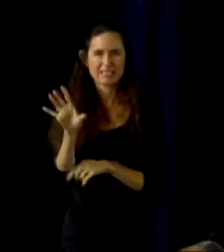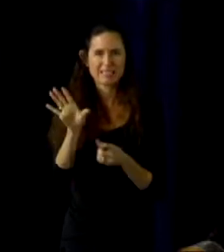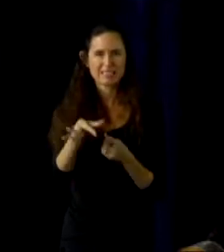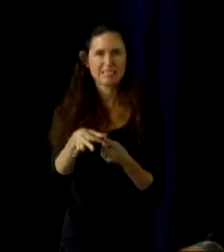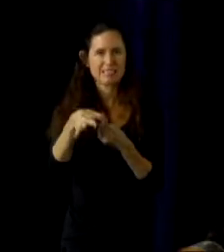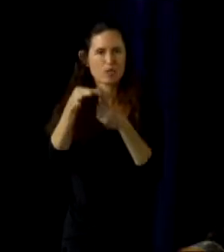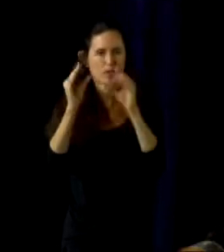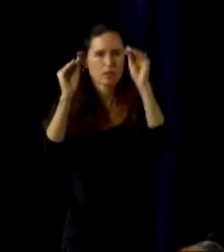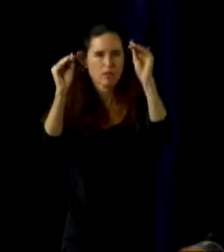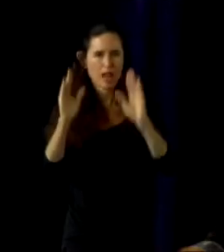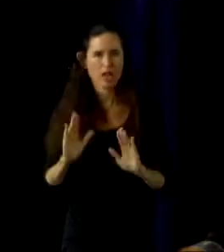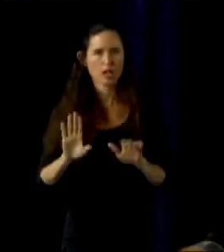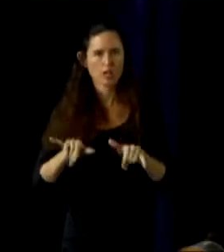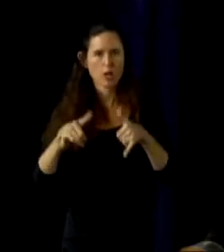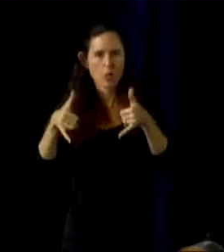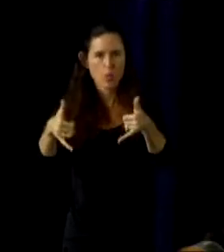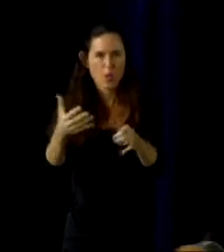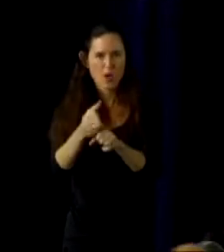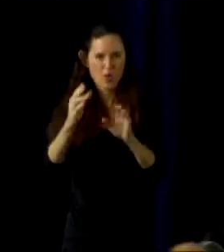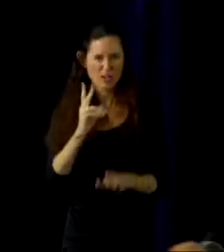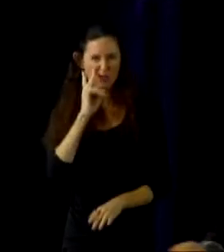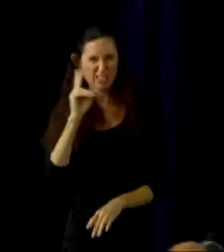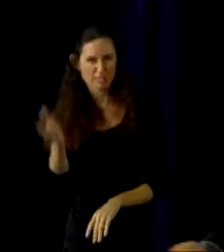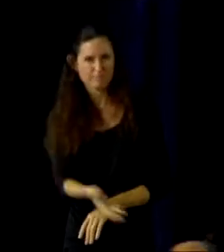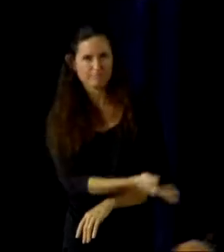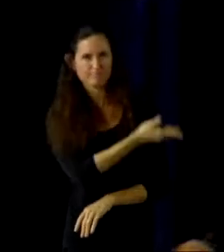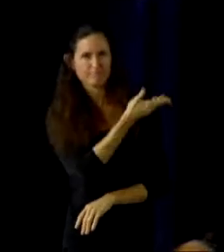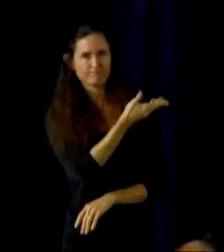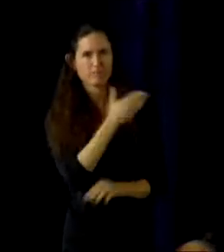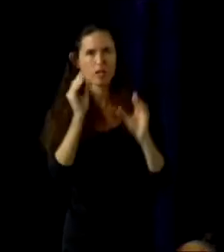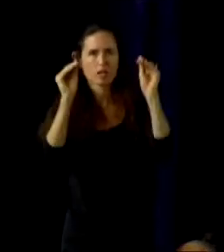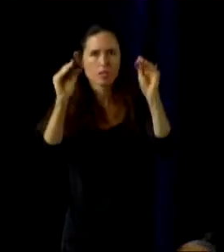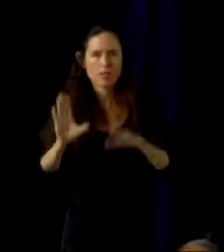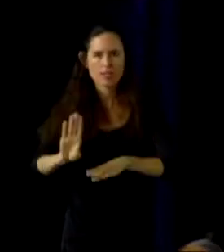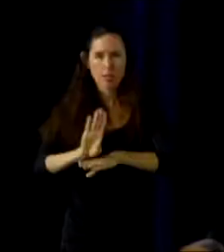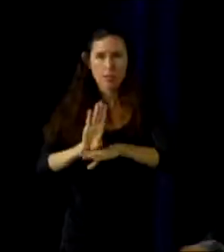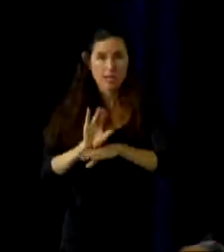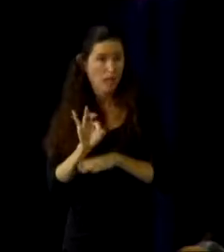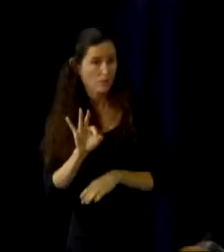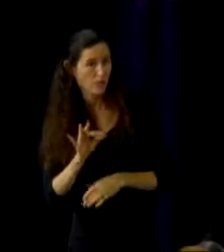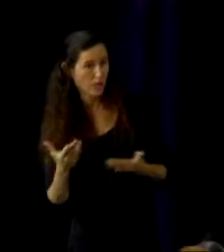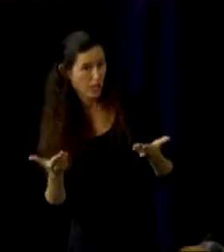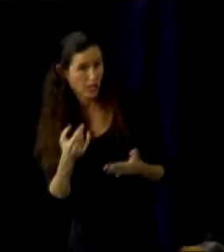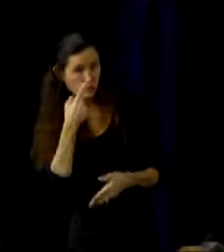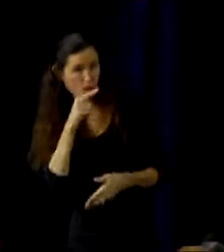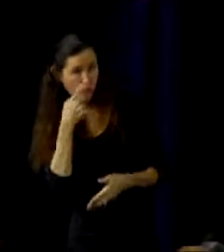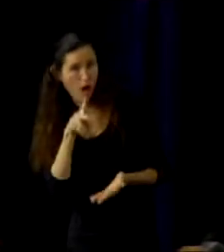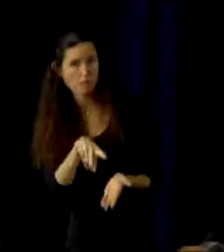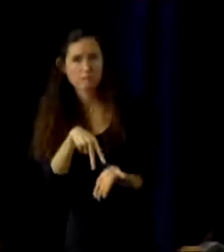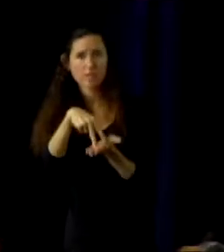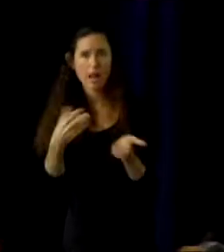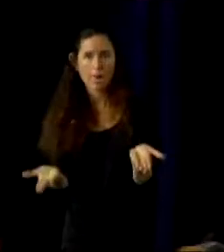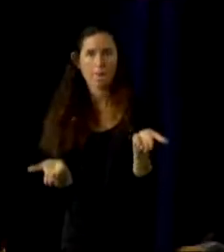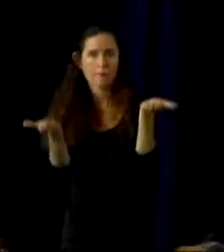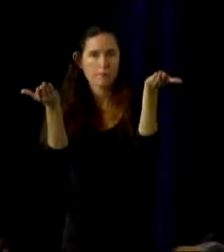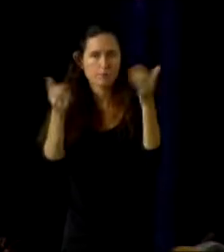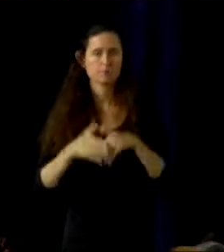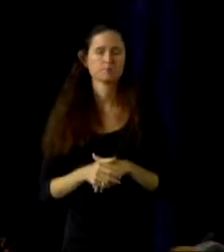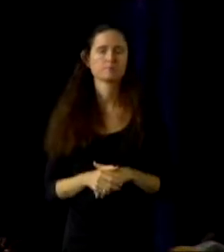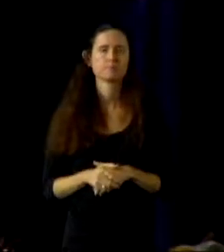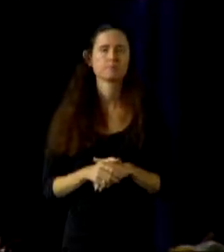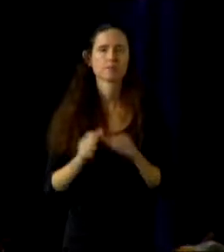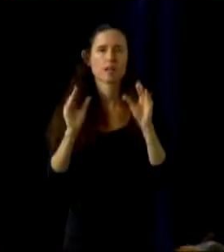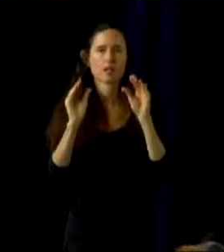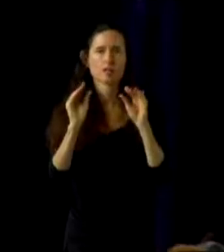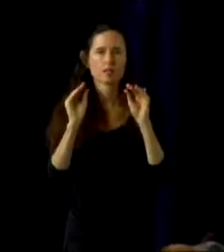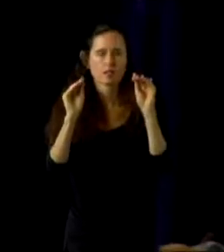Award winners. And you'll see them on the screen behind us. Our professor of business, and if you're here, would you stand up so your colleagues can recognize you? The professor of